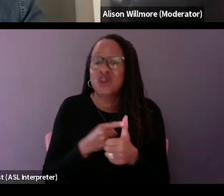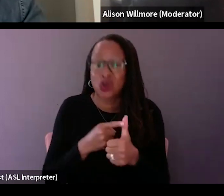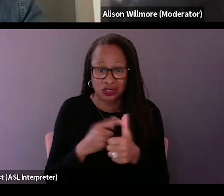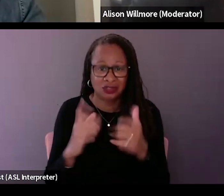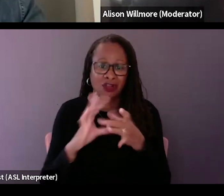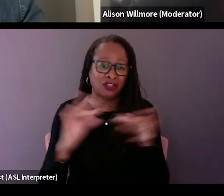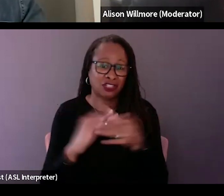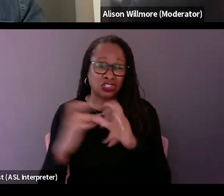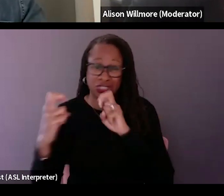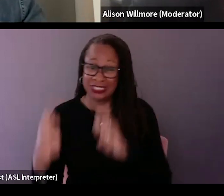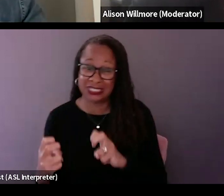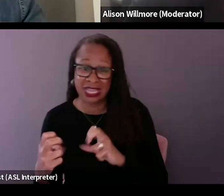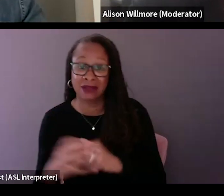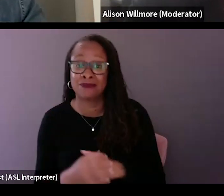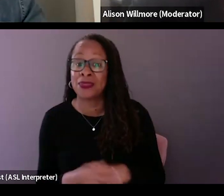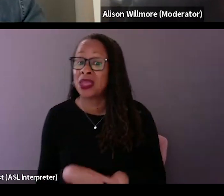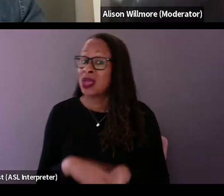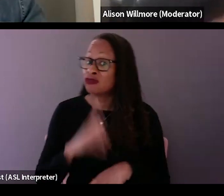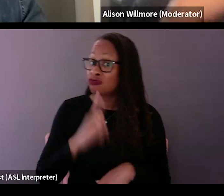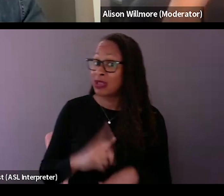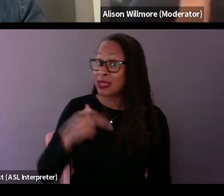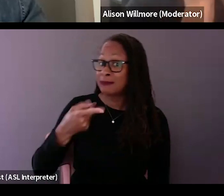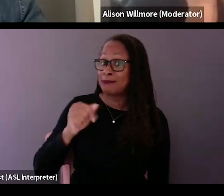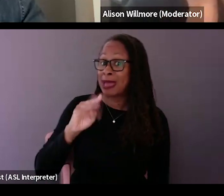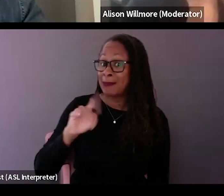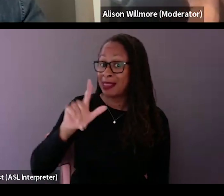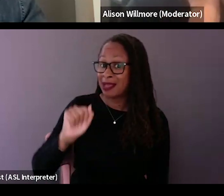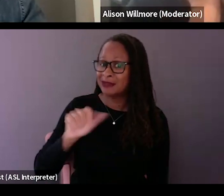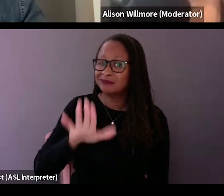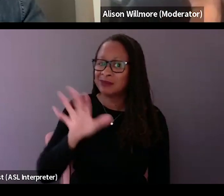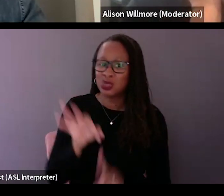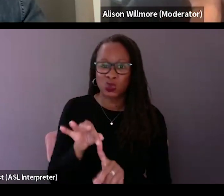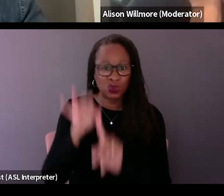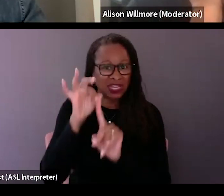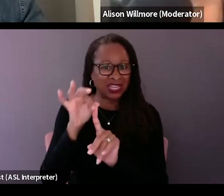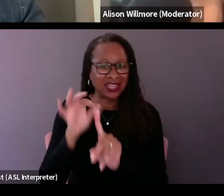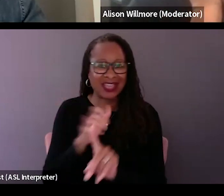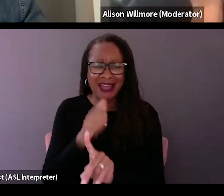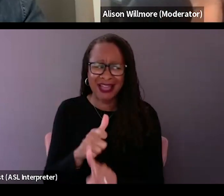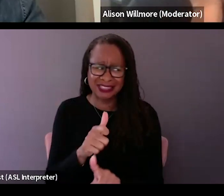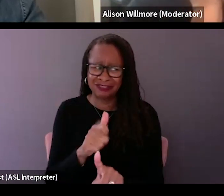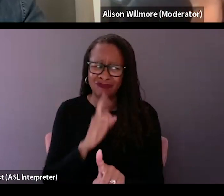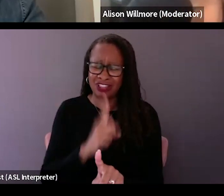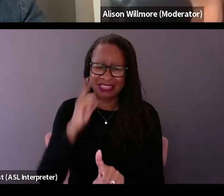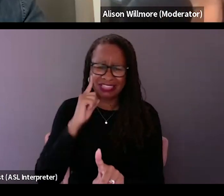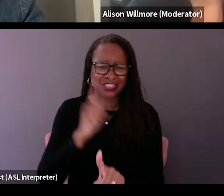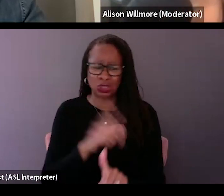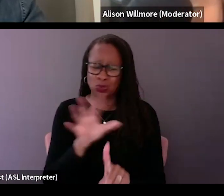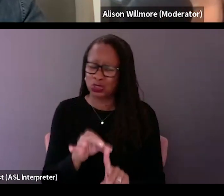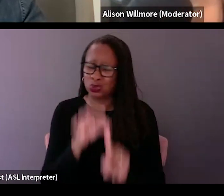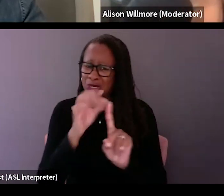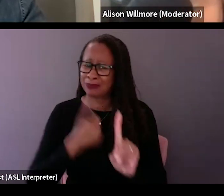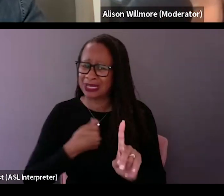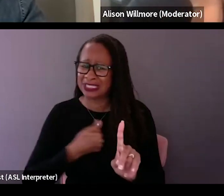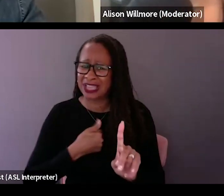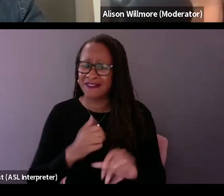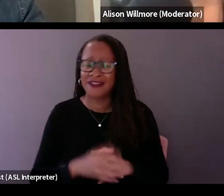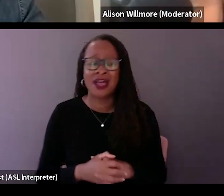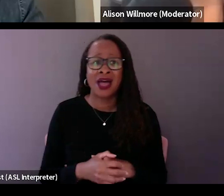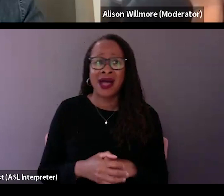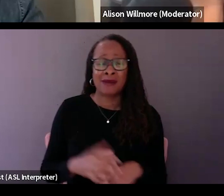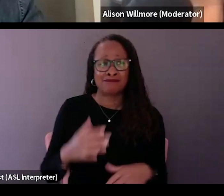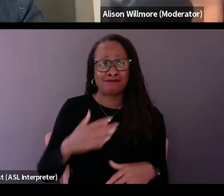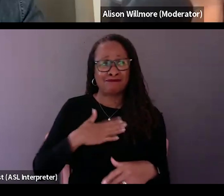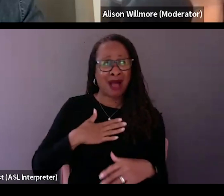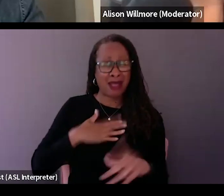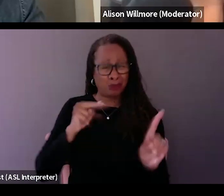And Pamela was a unique one, and I wouldn't have thought she was. Like, I would have thought Pamela, for how famous she